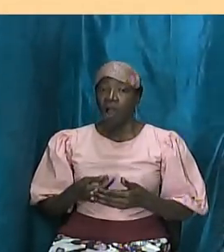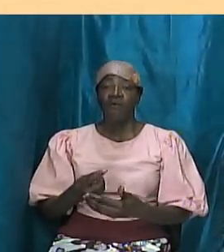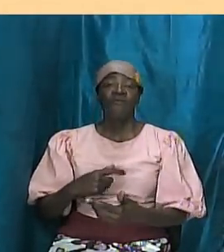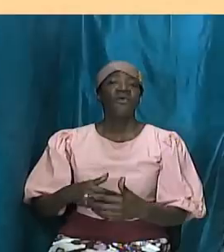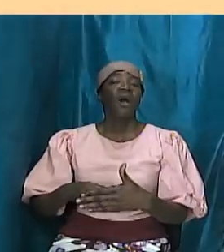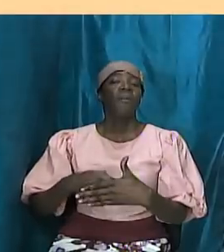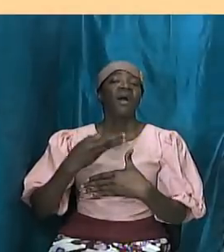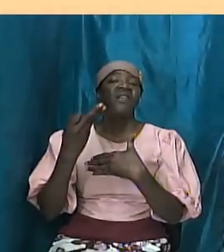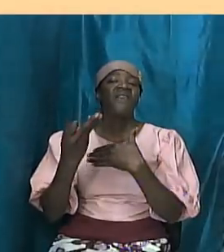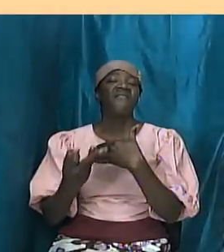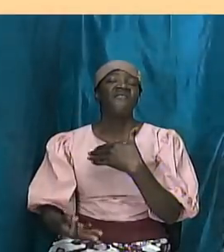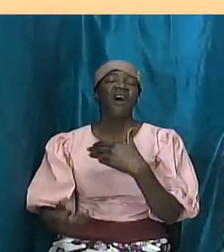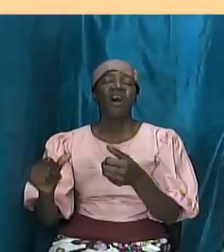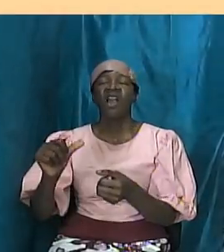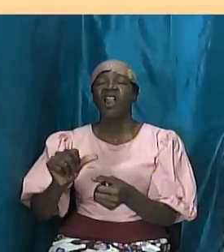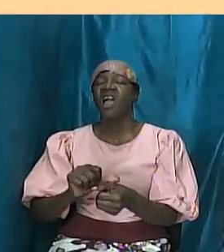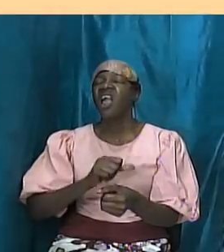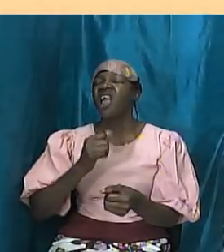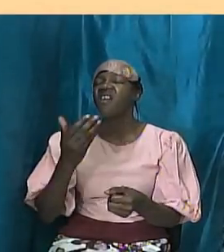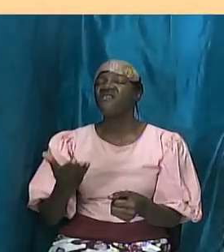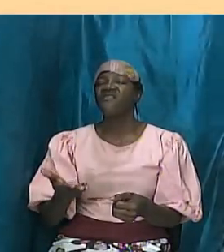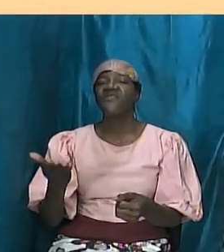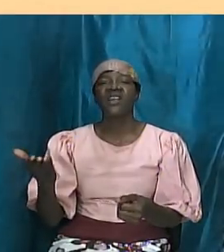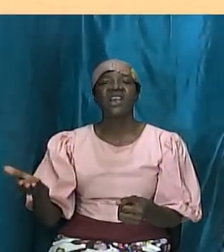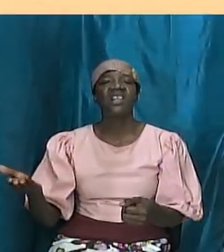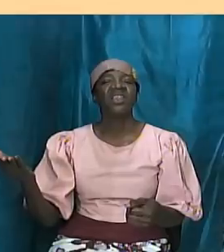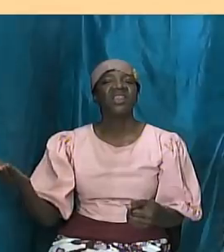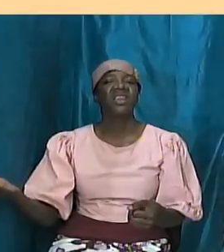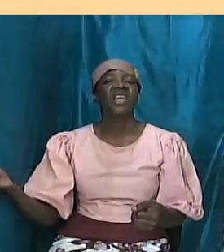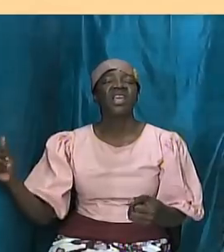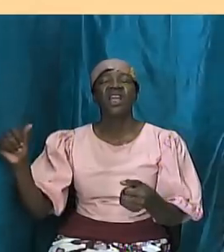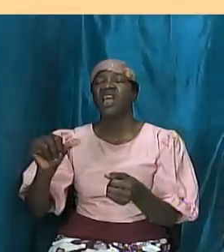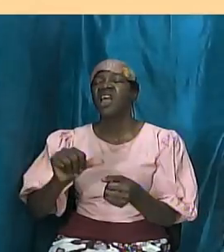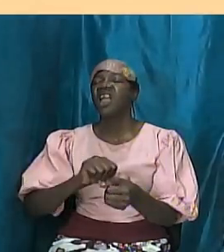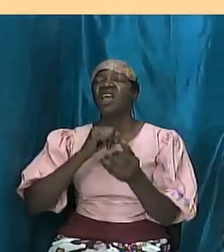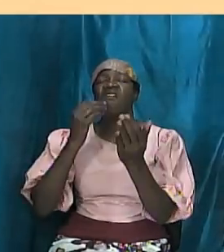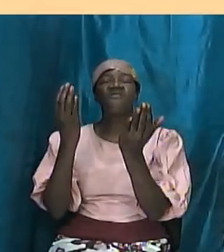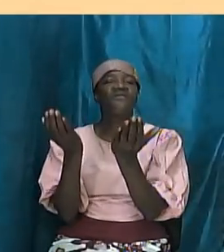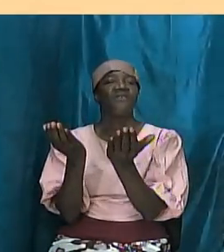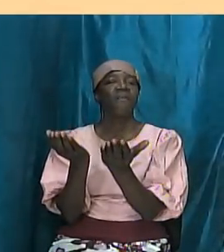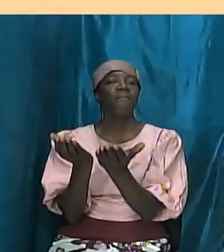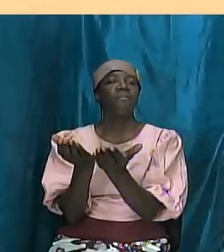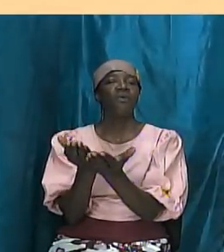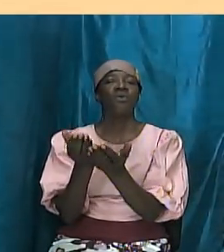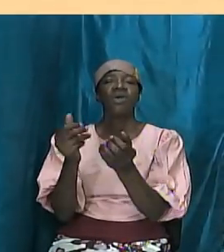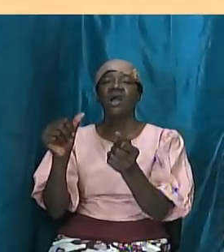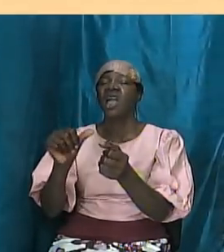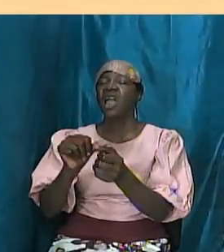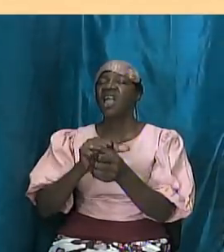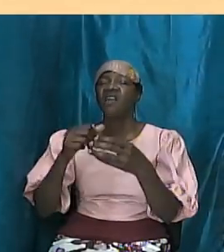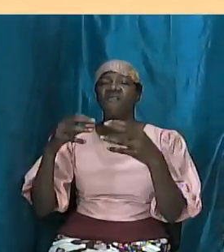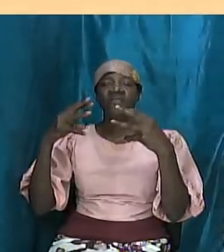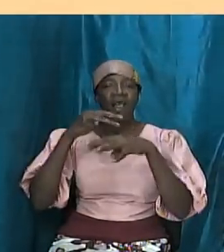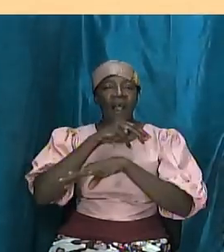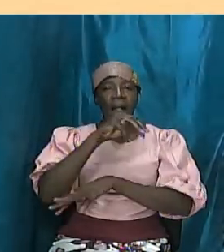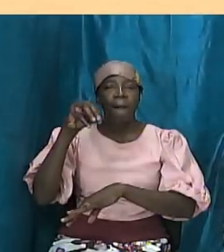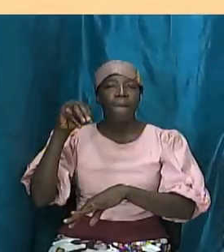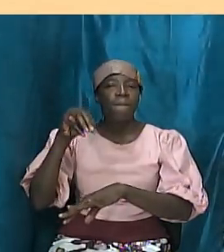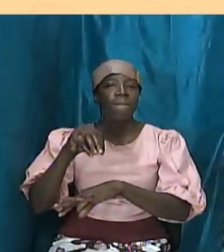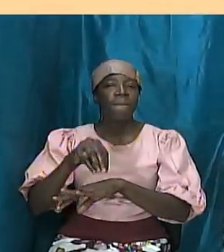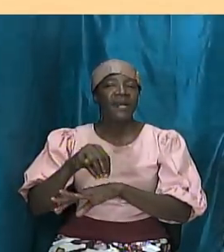And everything, every book, every message